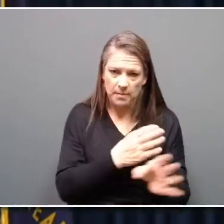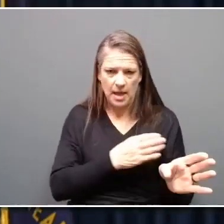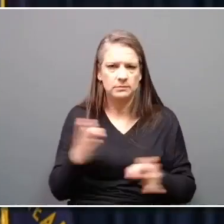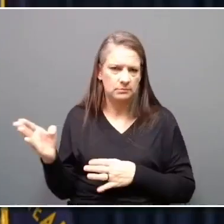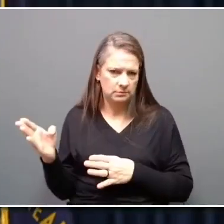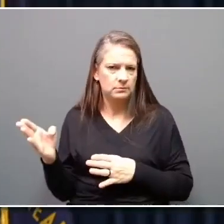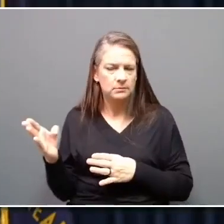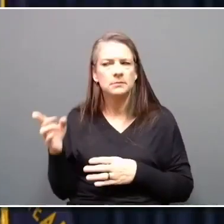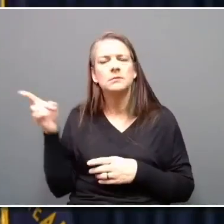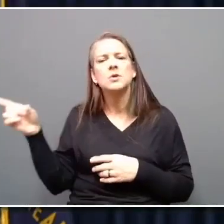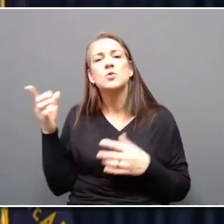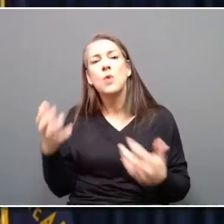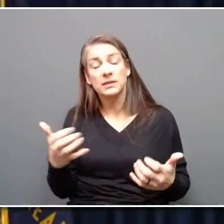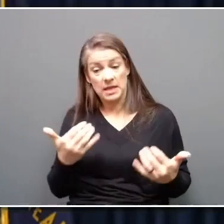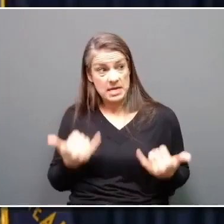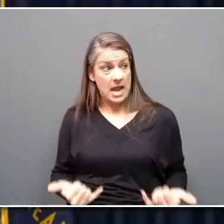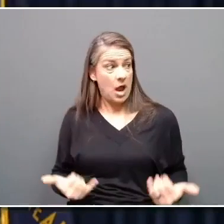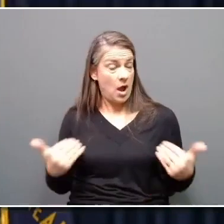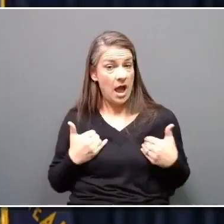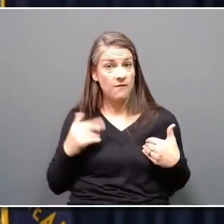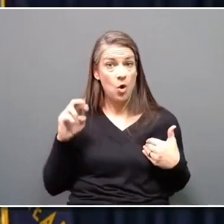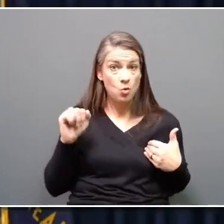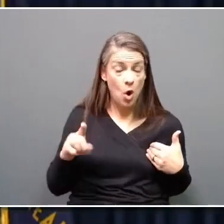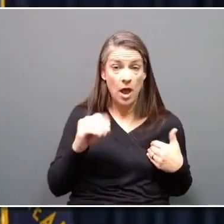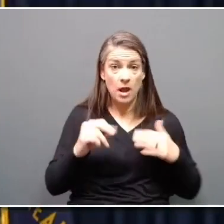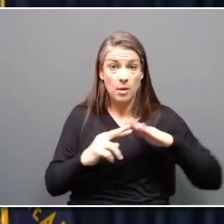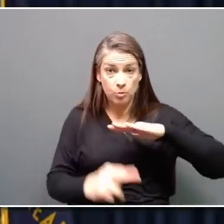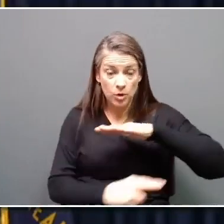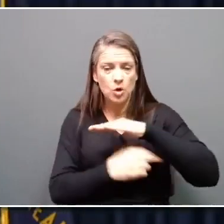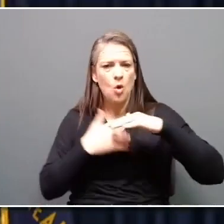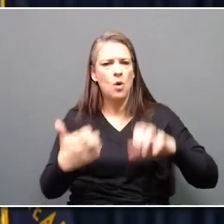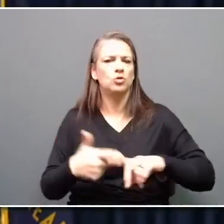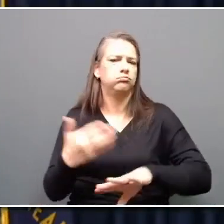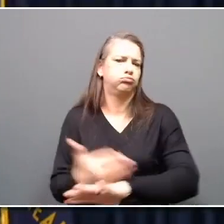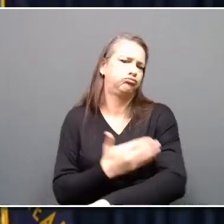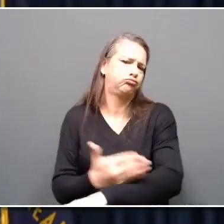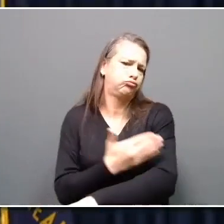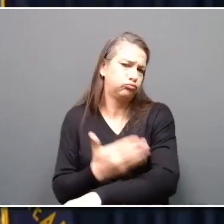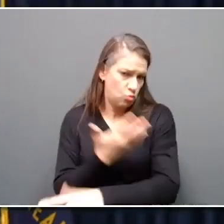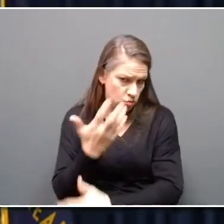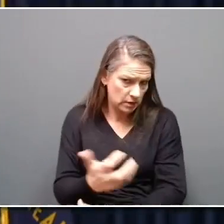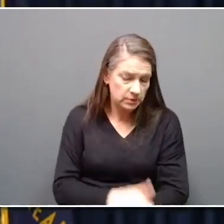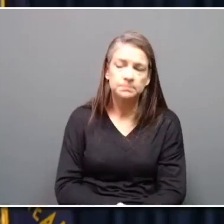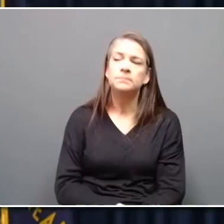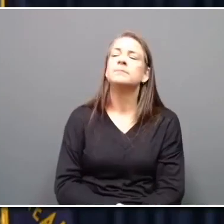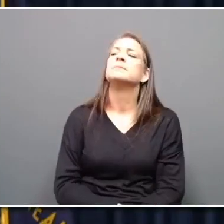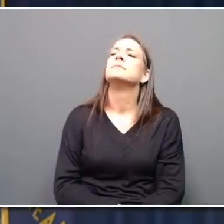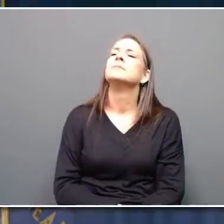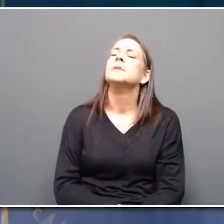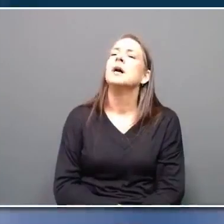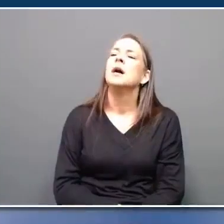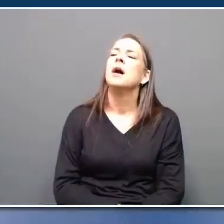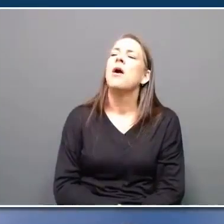existing roads and bridges. Number 2, constructing projects and fulfilling past commitments, while